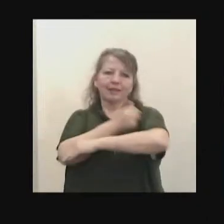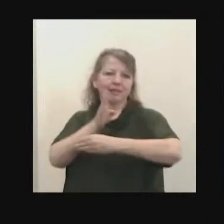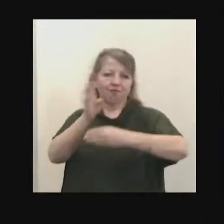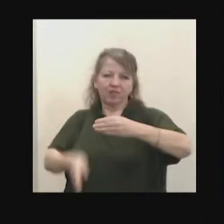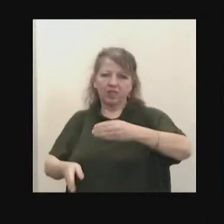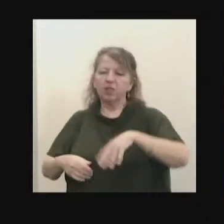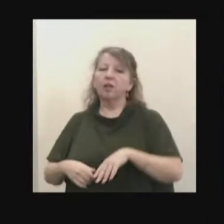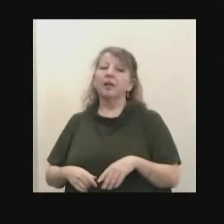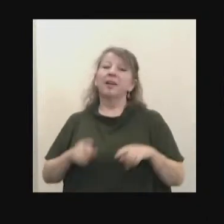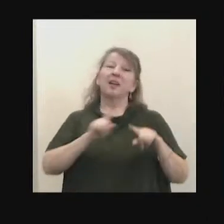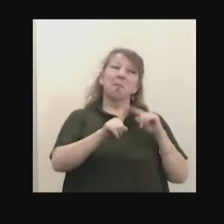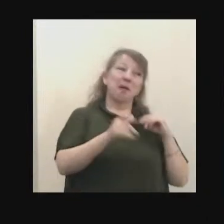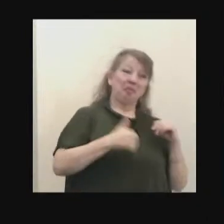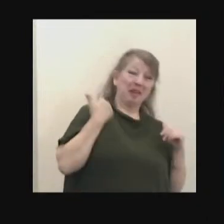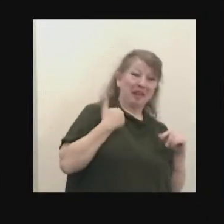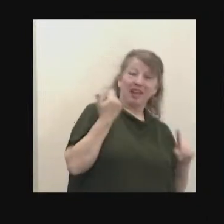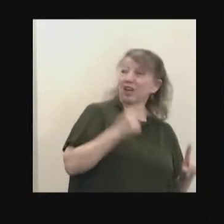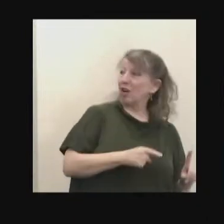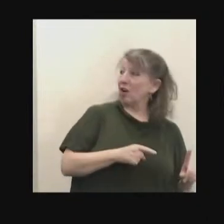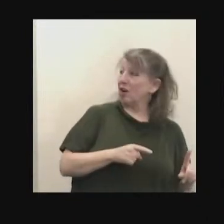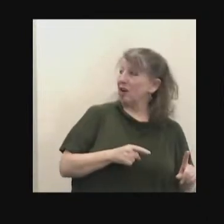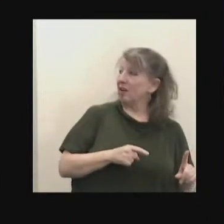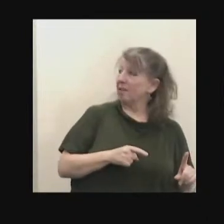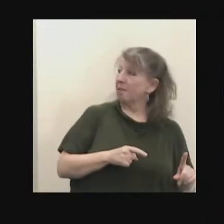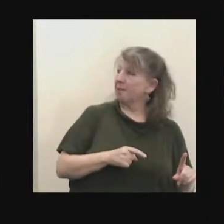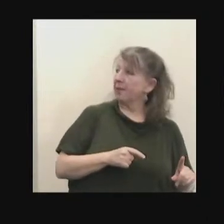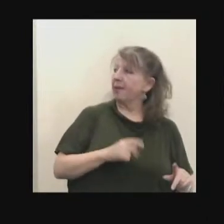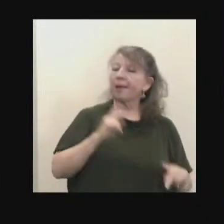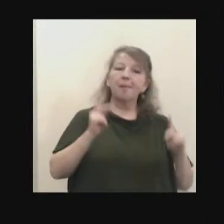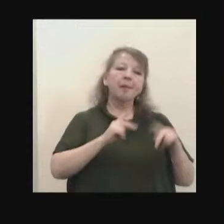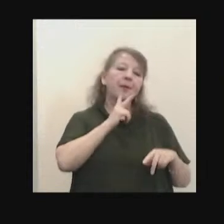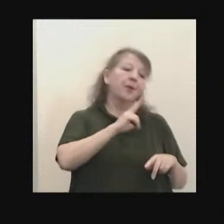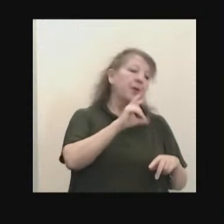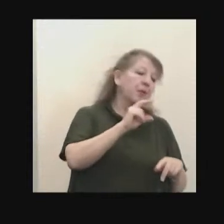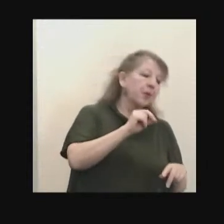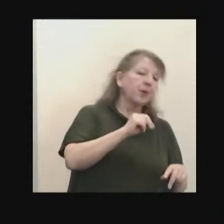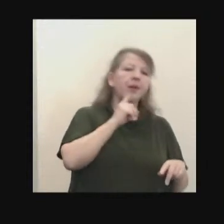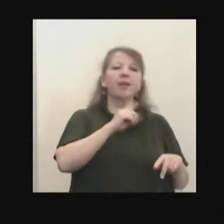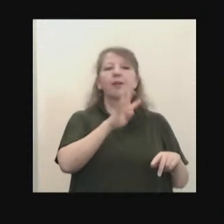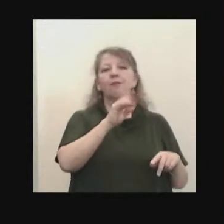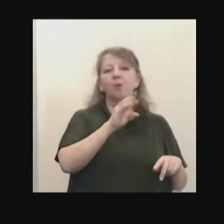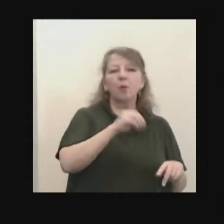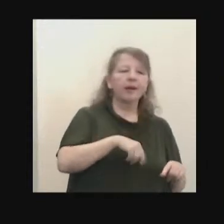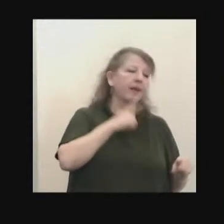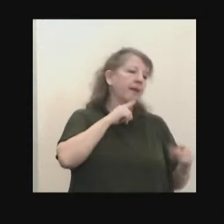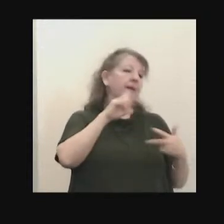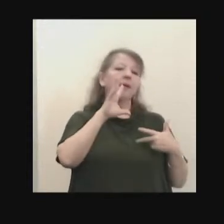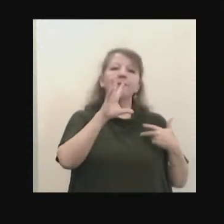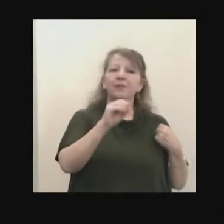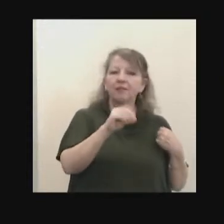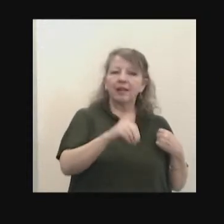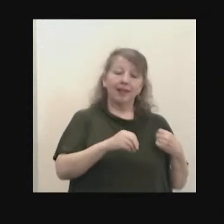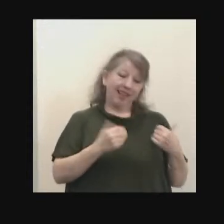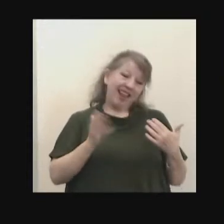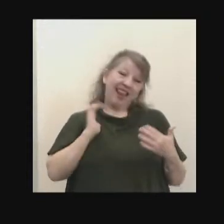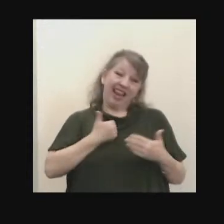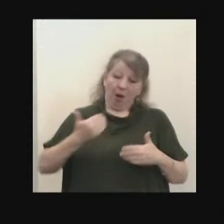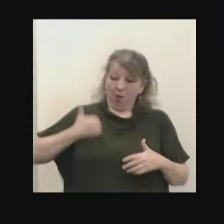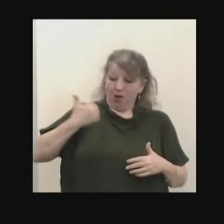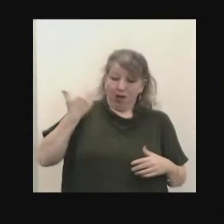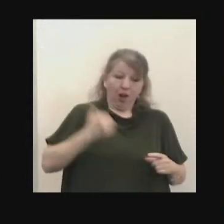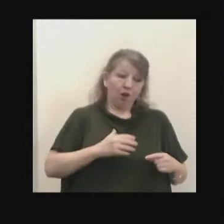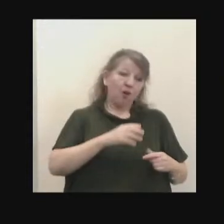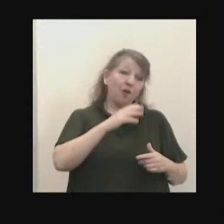younger people, people in their 30s, 40s, 50s, and even our adolescents and school-age